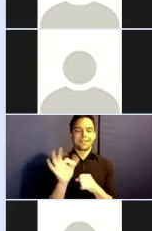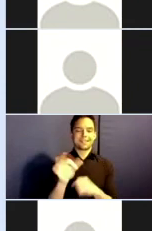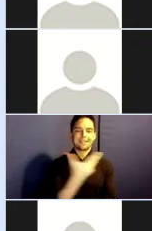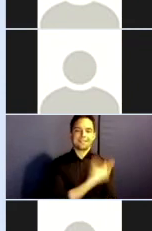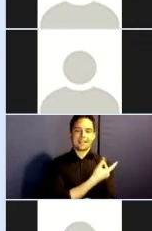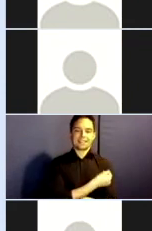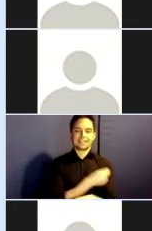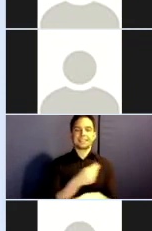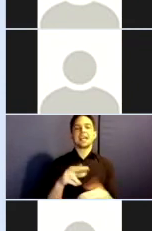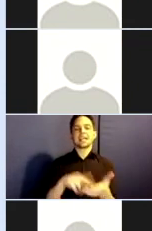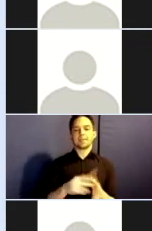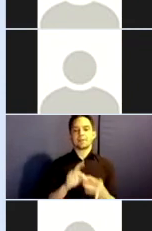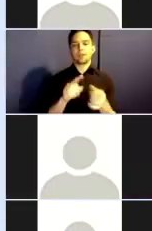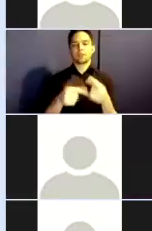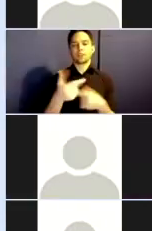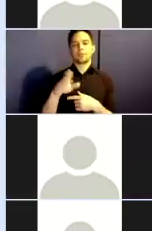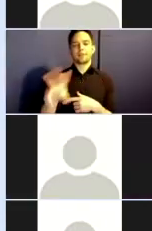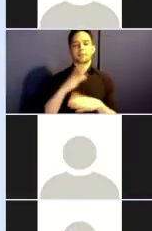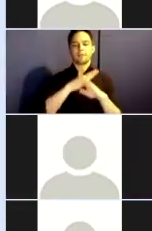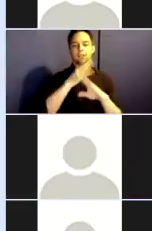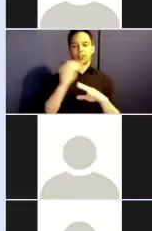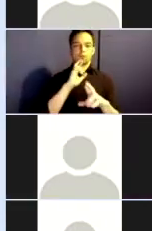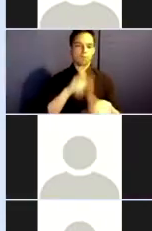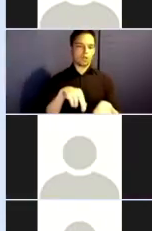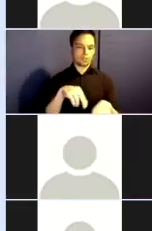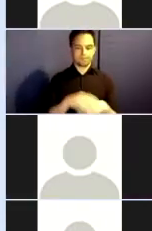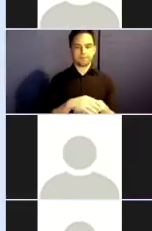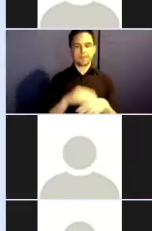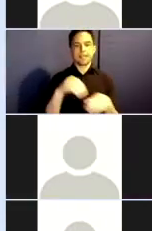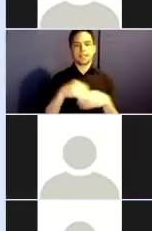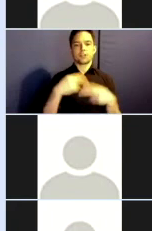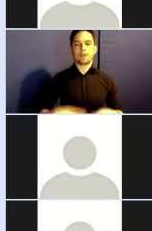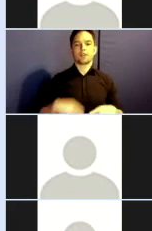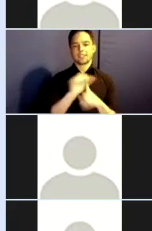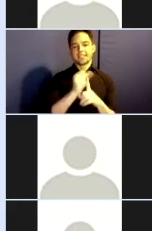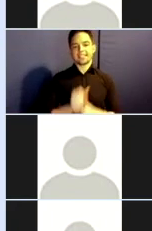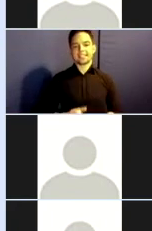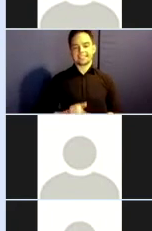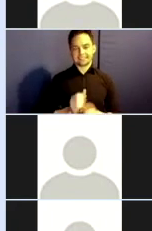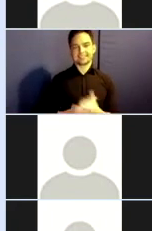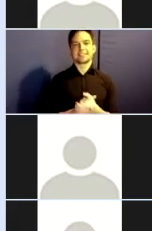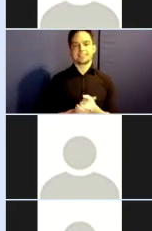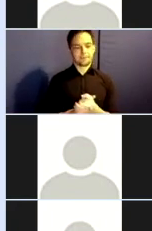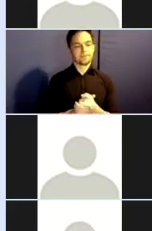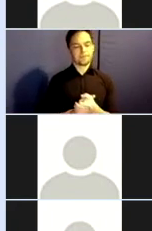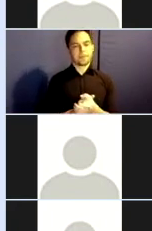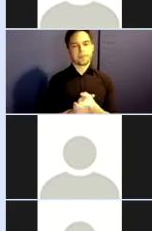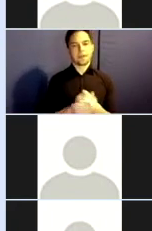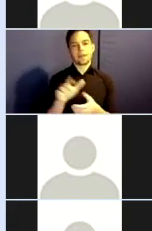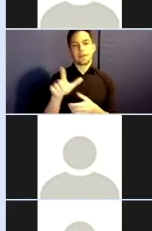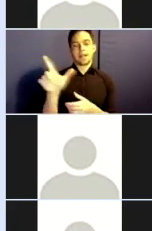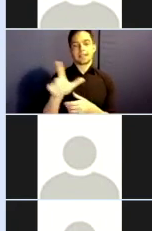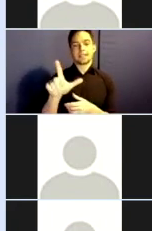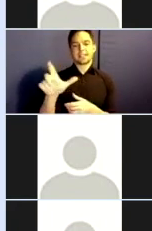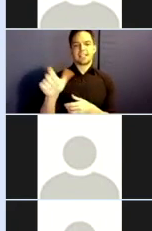and implications for GBV prevention and response in humanitarian settings. As Lee Ashley just introduced